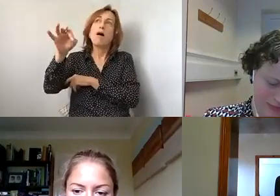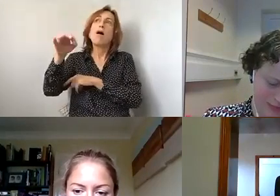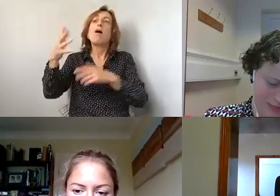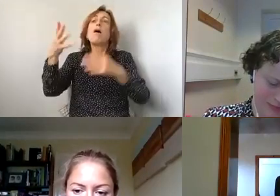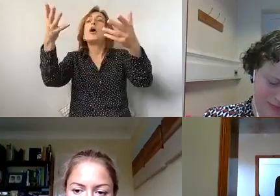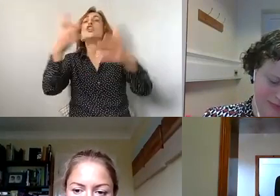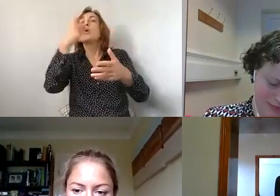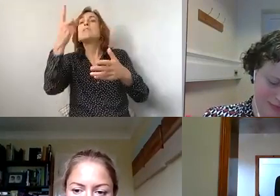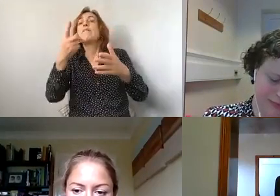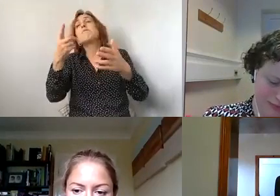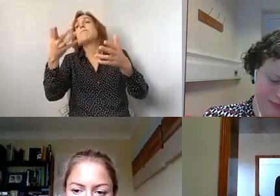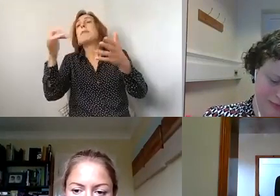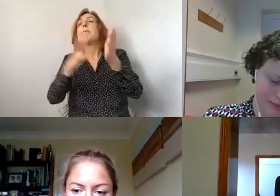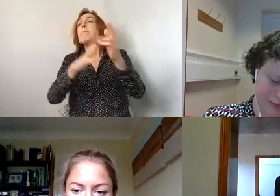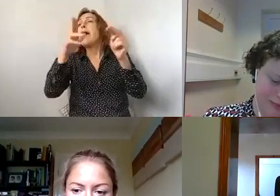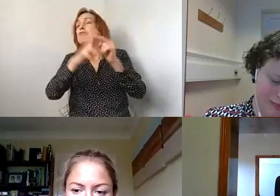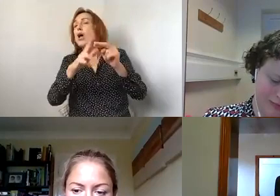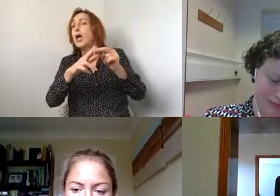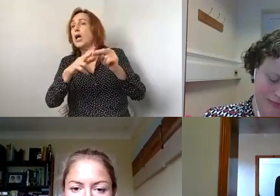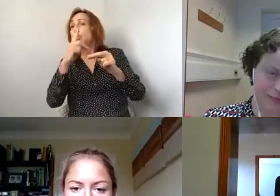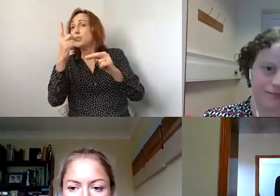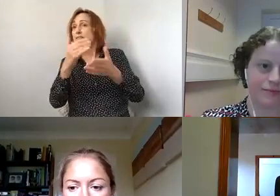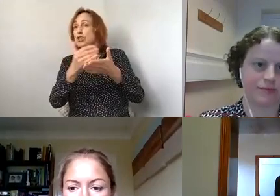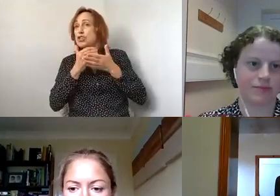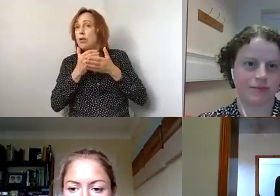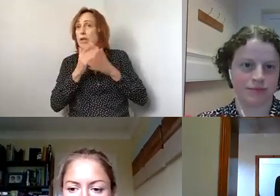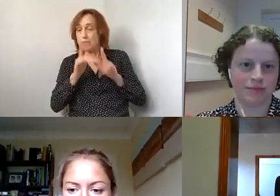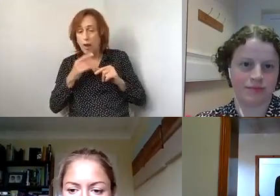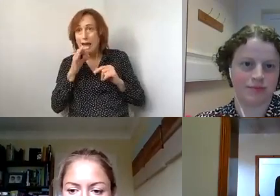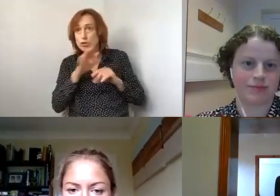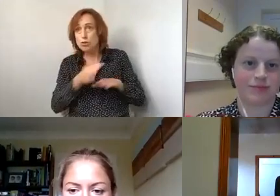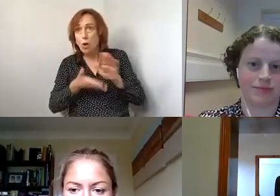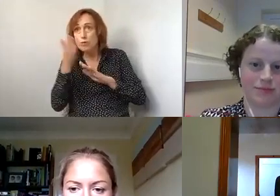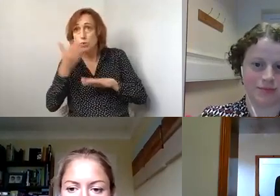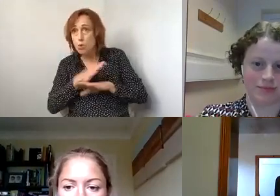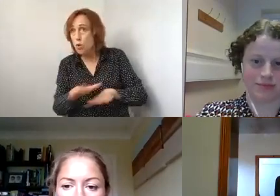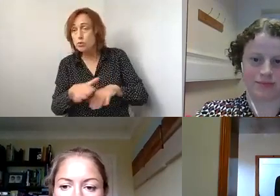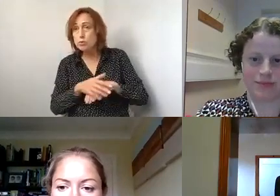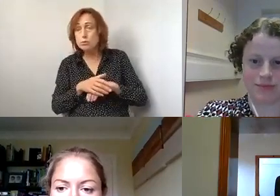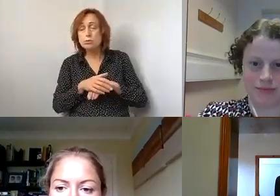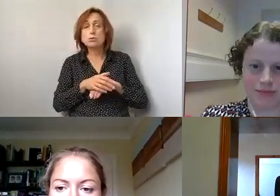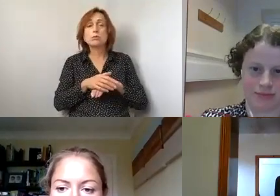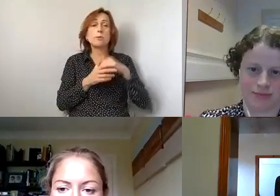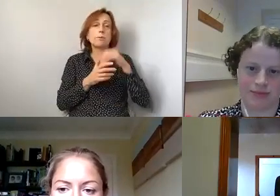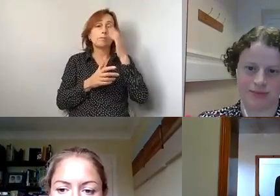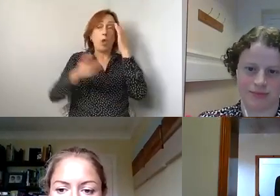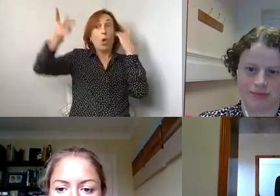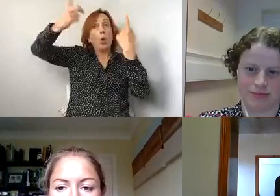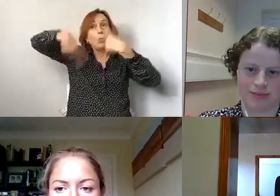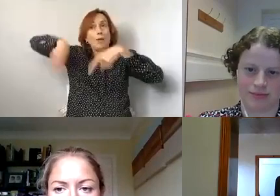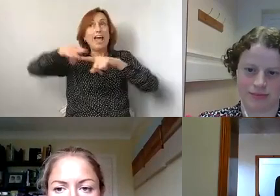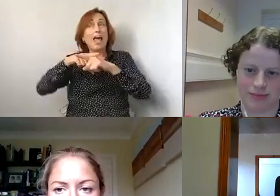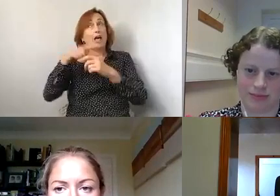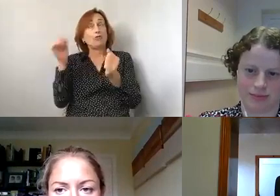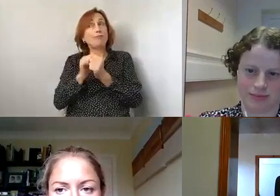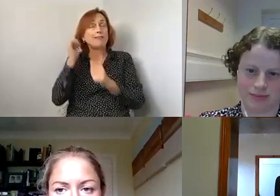if you're shielding, do you still have to send your children to school? And we sort of all agreed this was an excellent question. Now, the